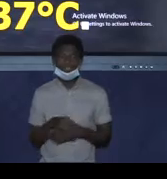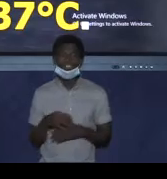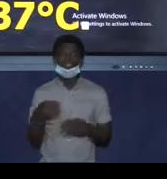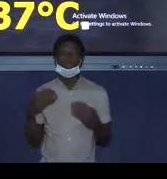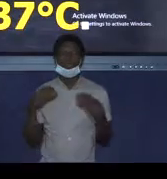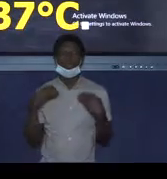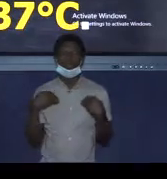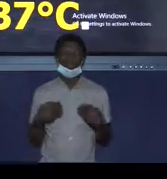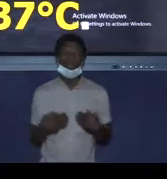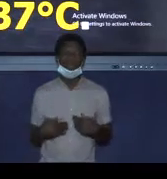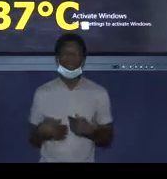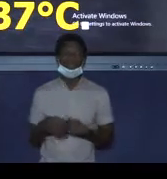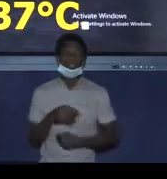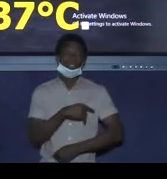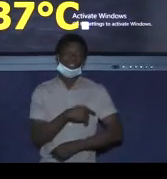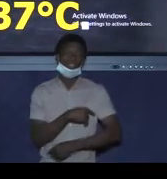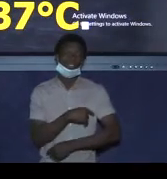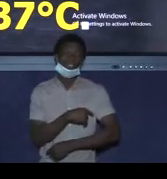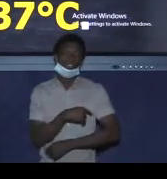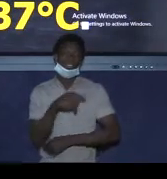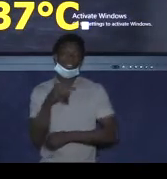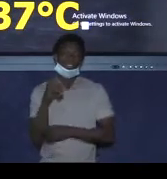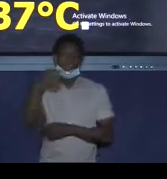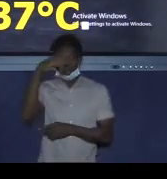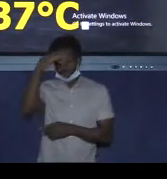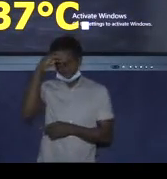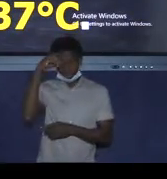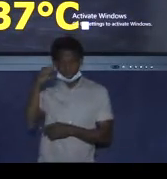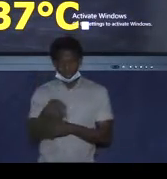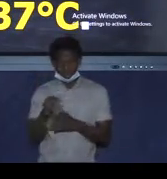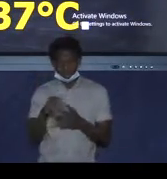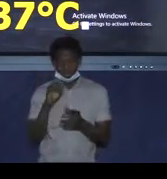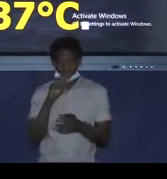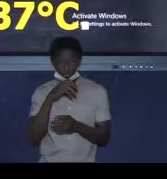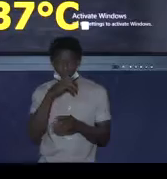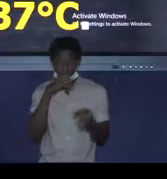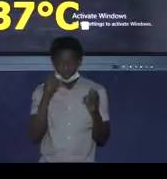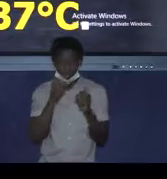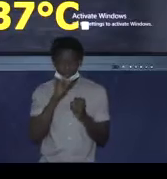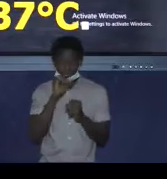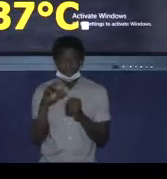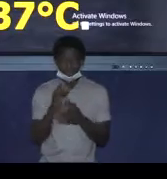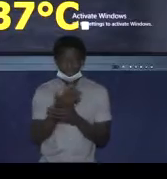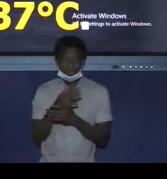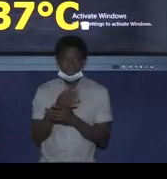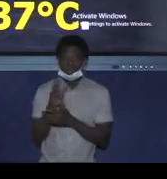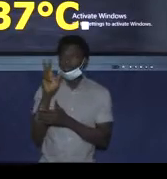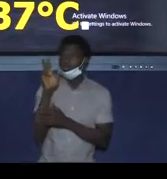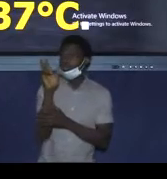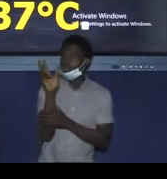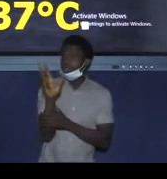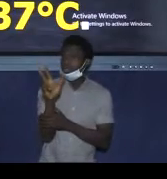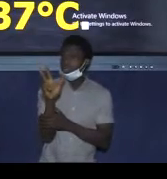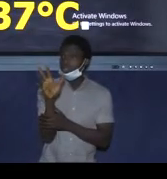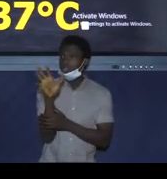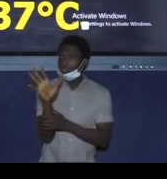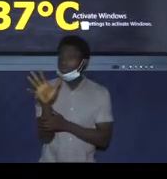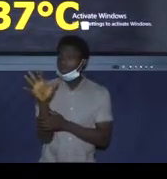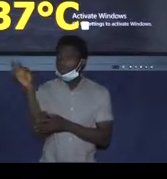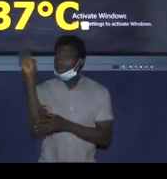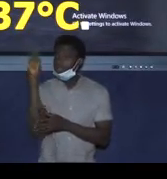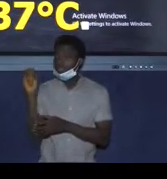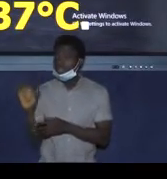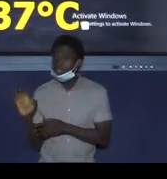Human body temperature ranges between 35 degrees Celsius to 43 degrees